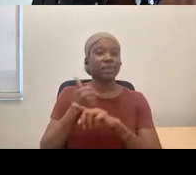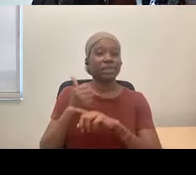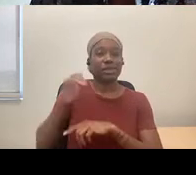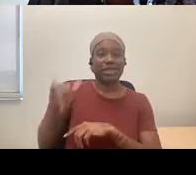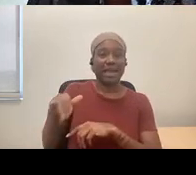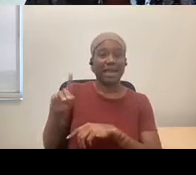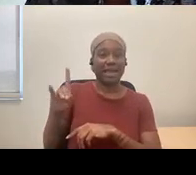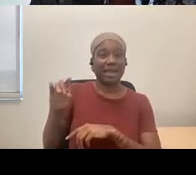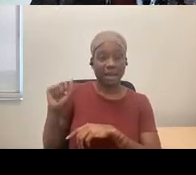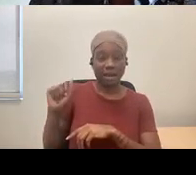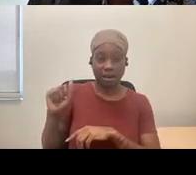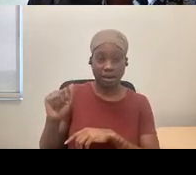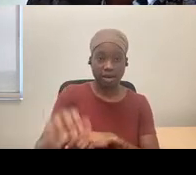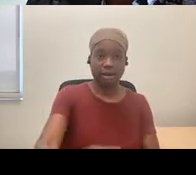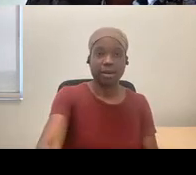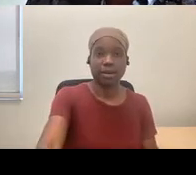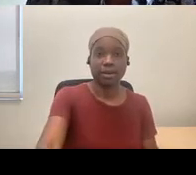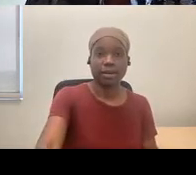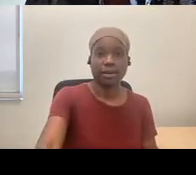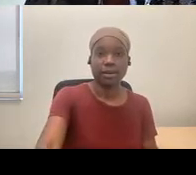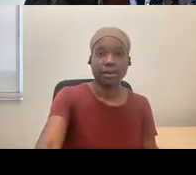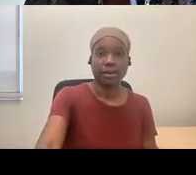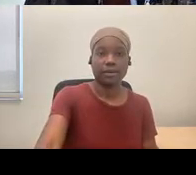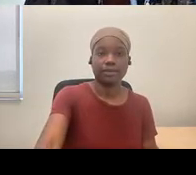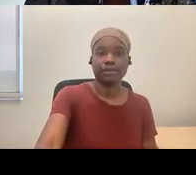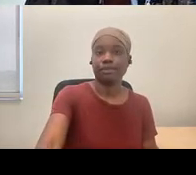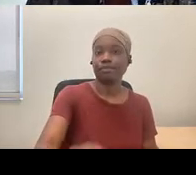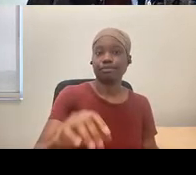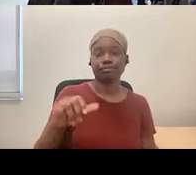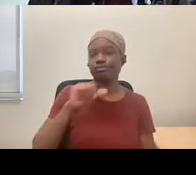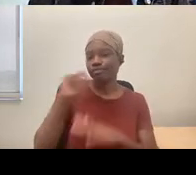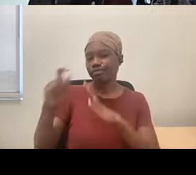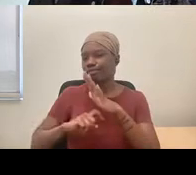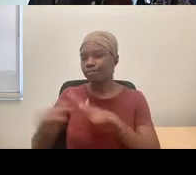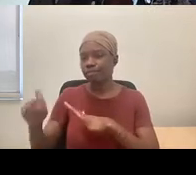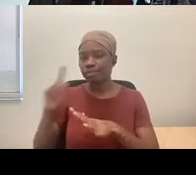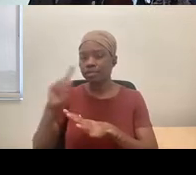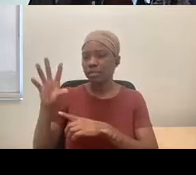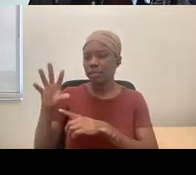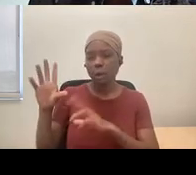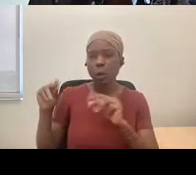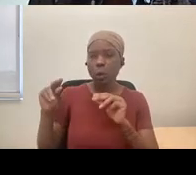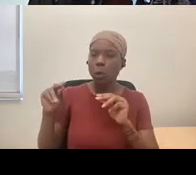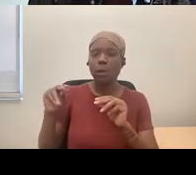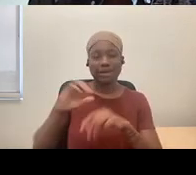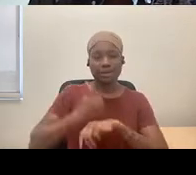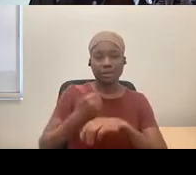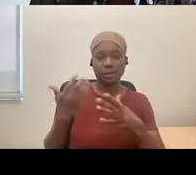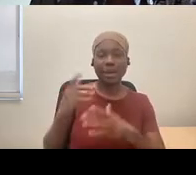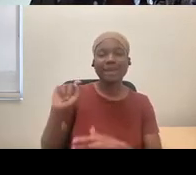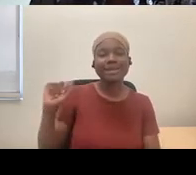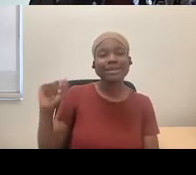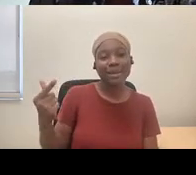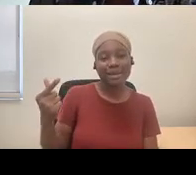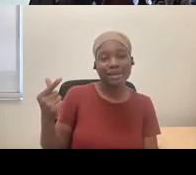even scanning, not even a scan using a camera or something. It's based on tagging. And